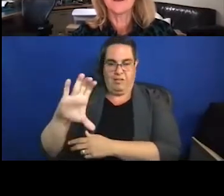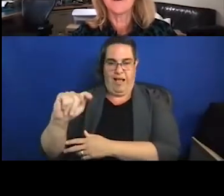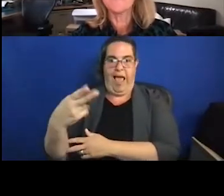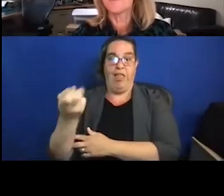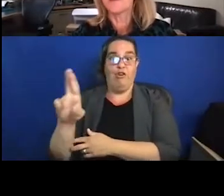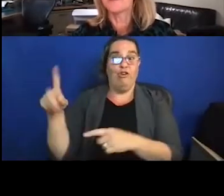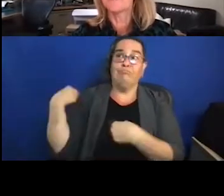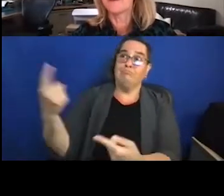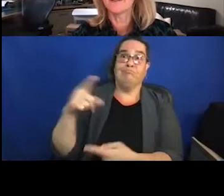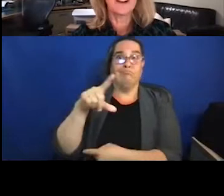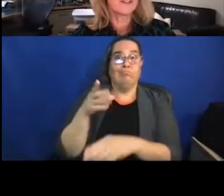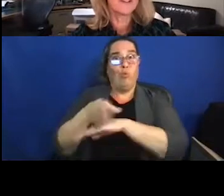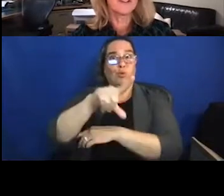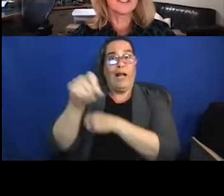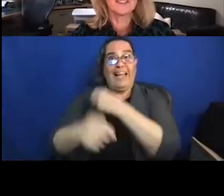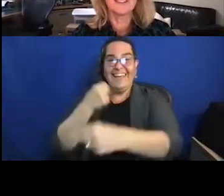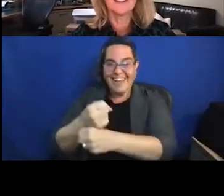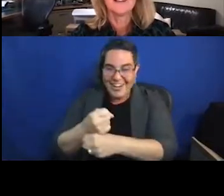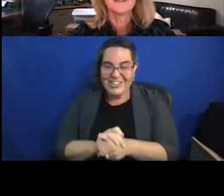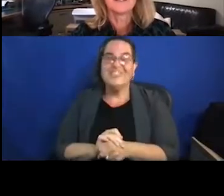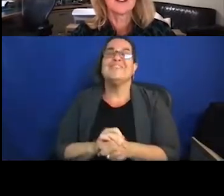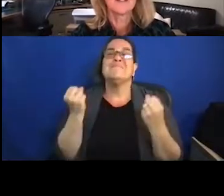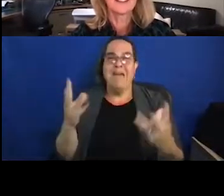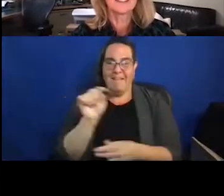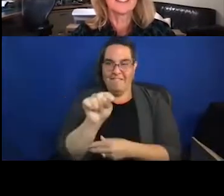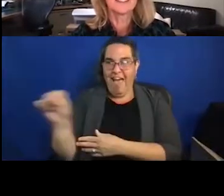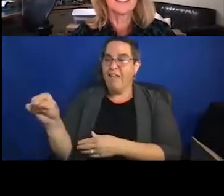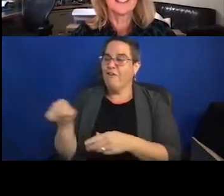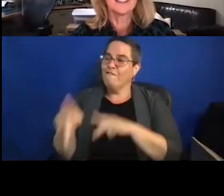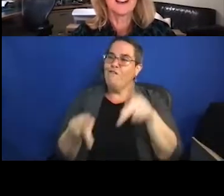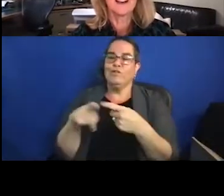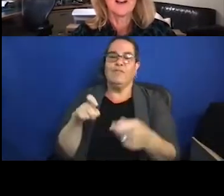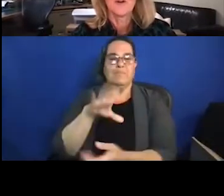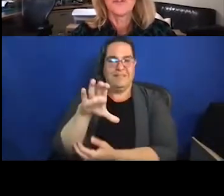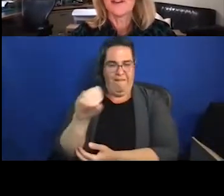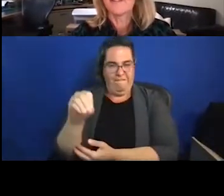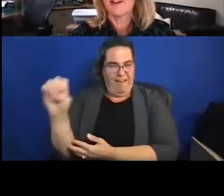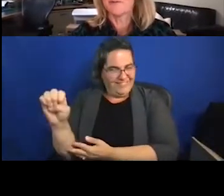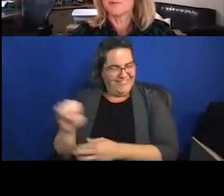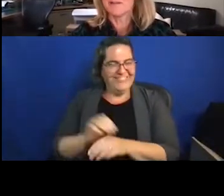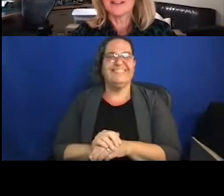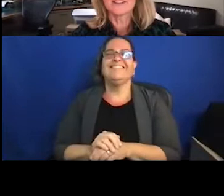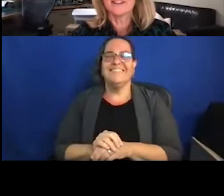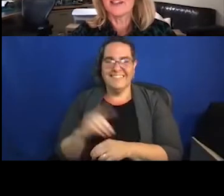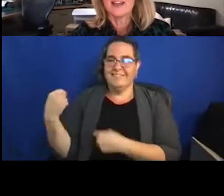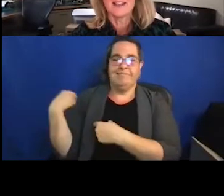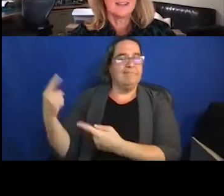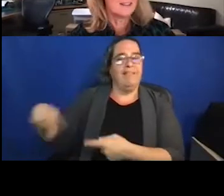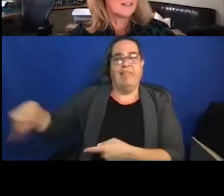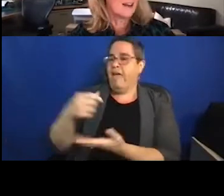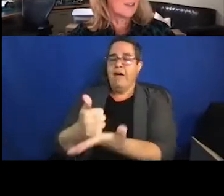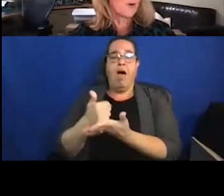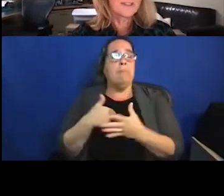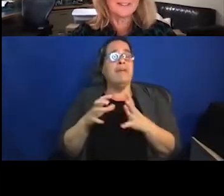decades, and many of the other folks in the Center of Excellence. And they've helped me immensely